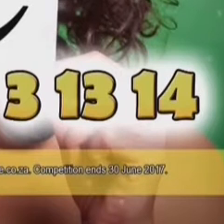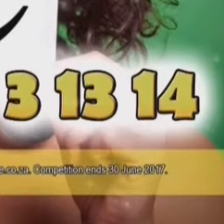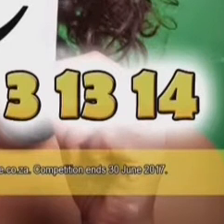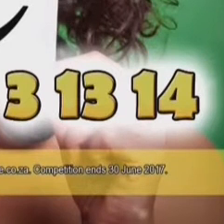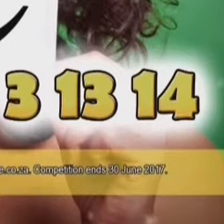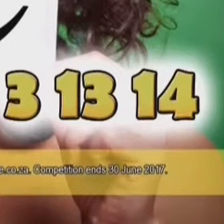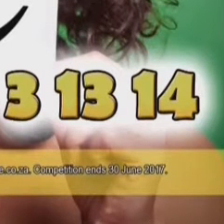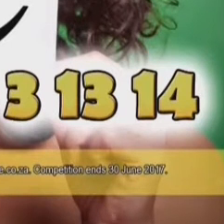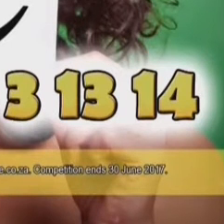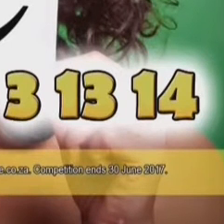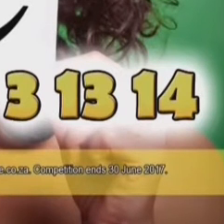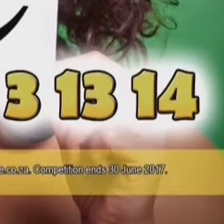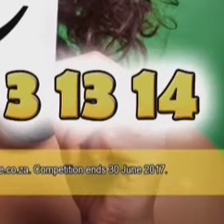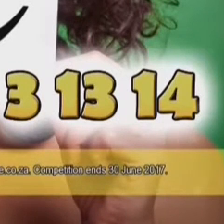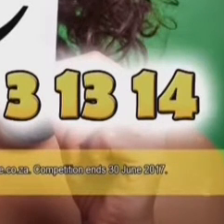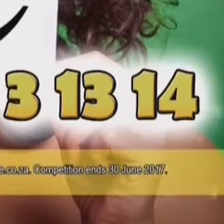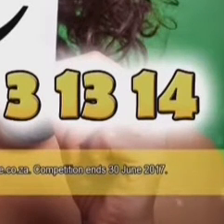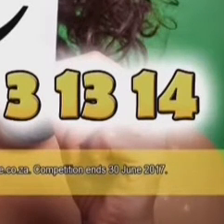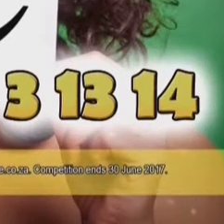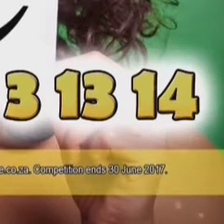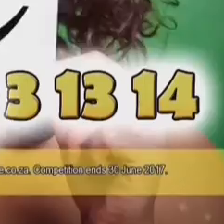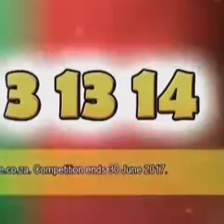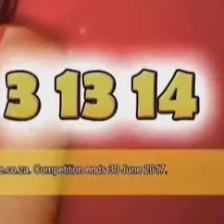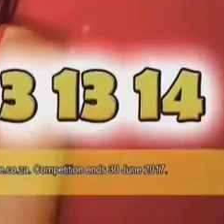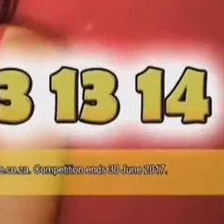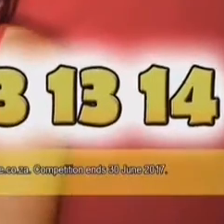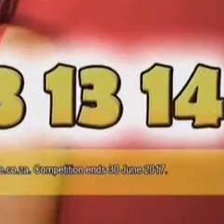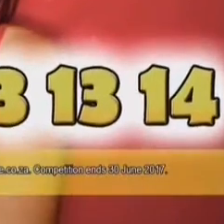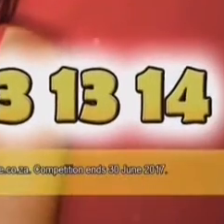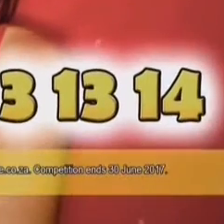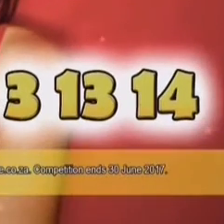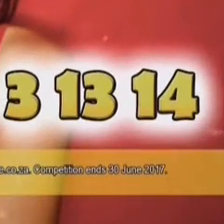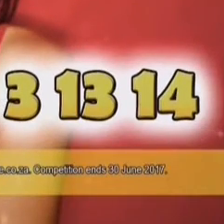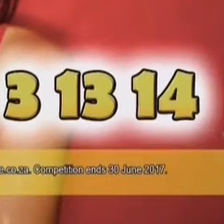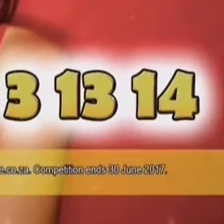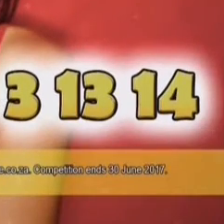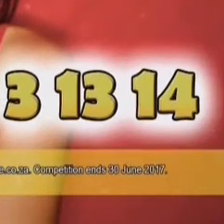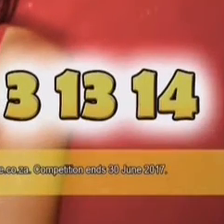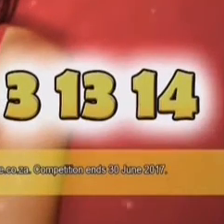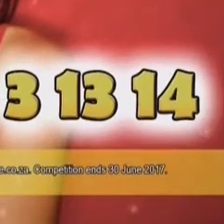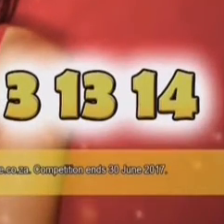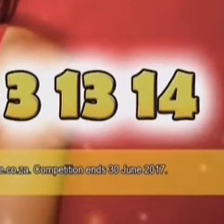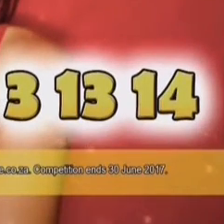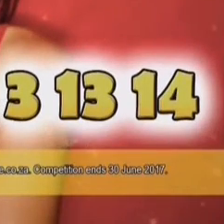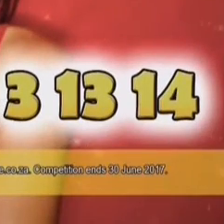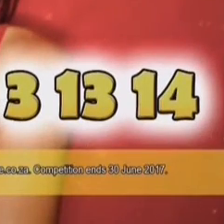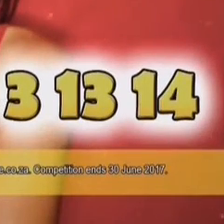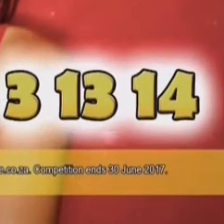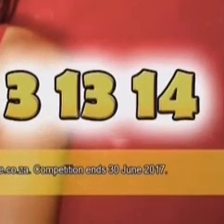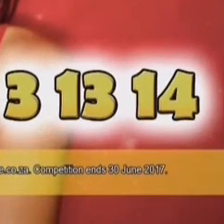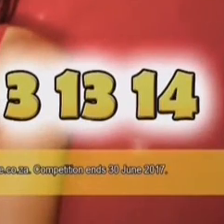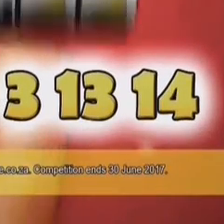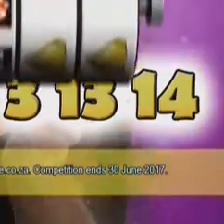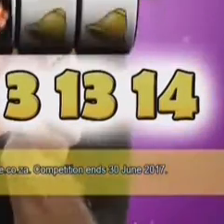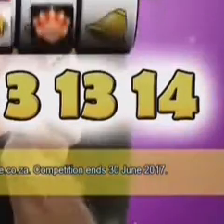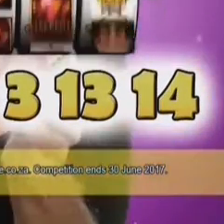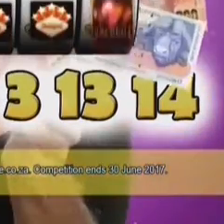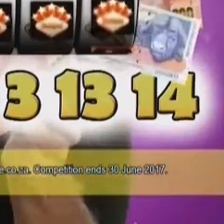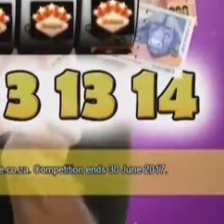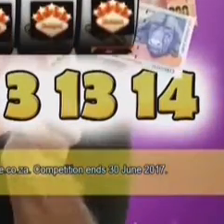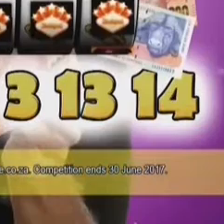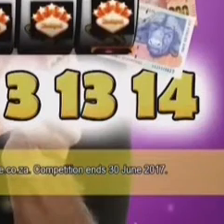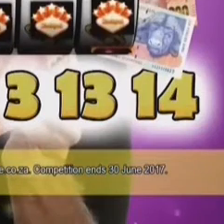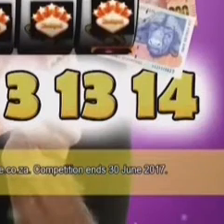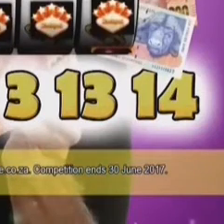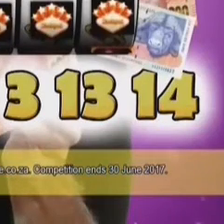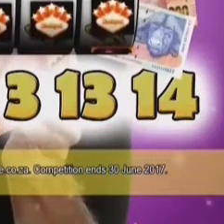This week you could be the next Lotto millionaire. SMS Lotto to 31314 to get winning Lotto and Lotto Plus numbers on your phone